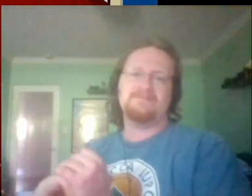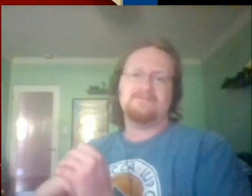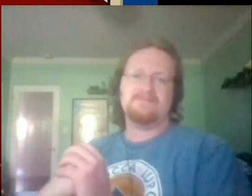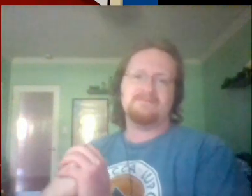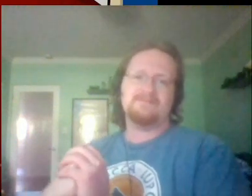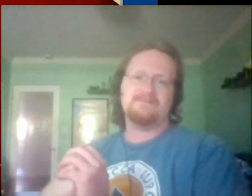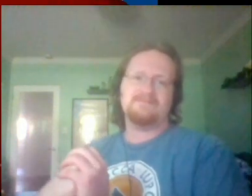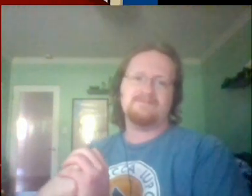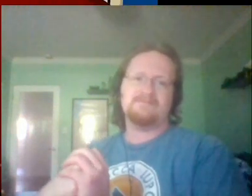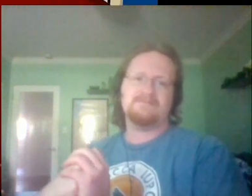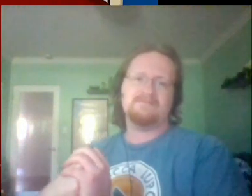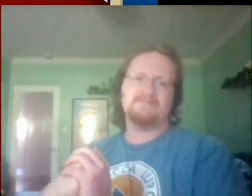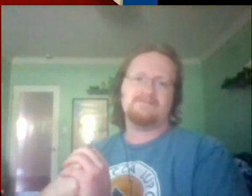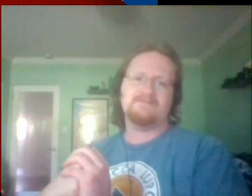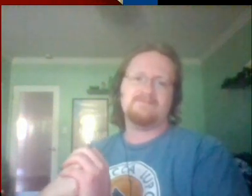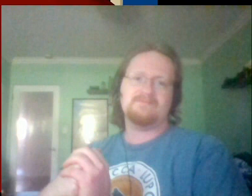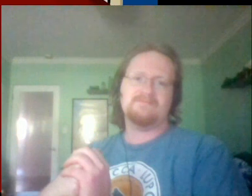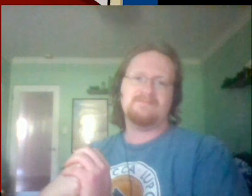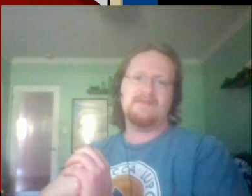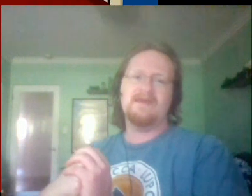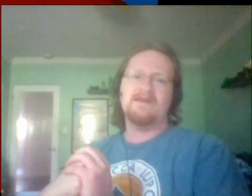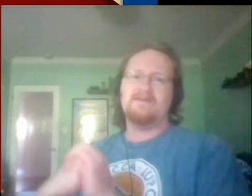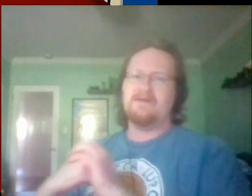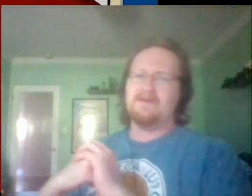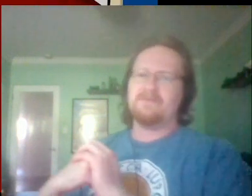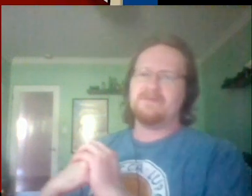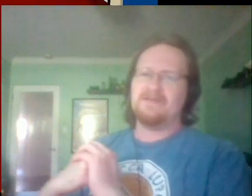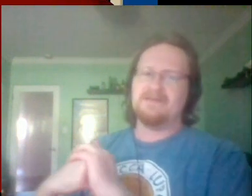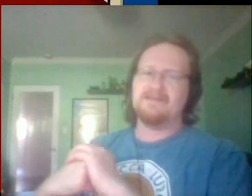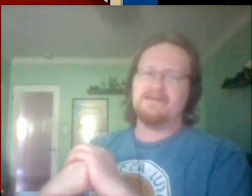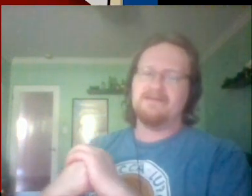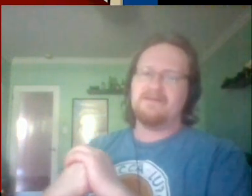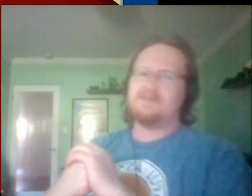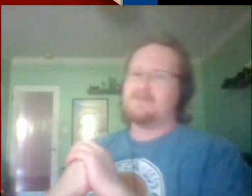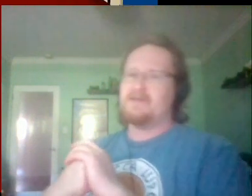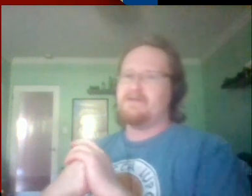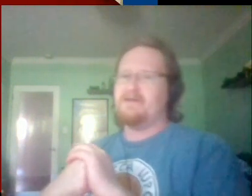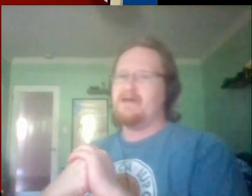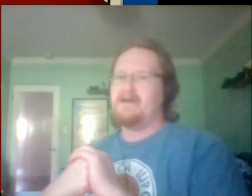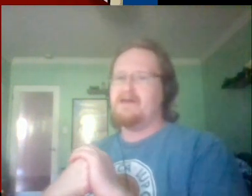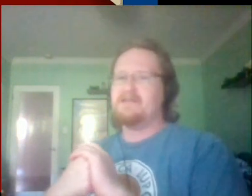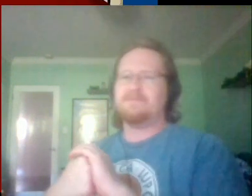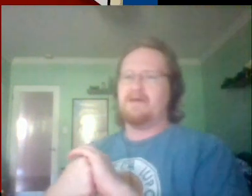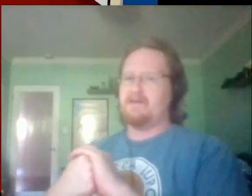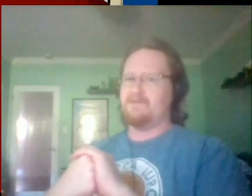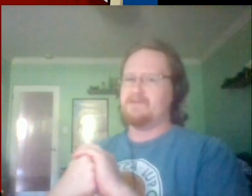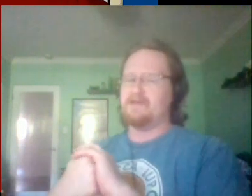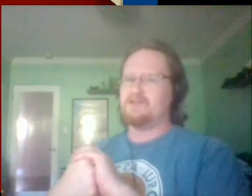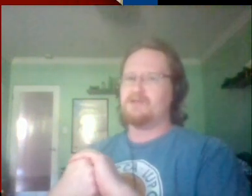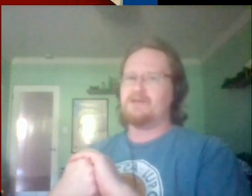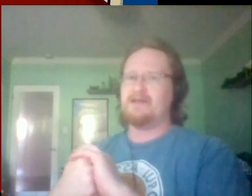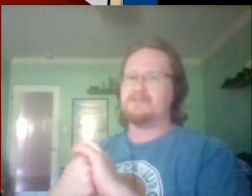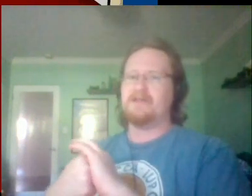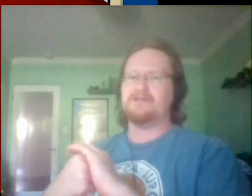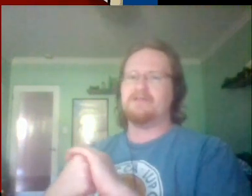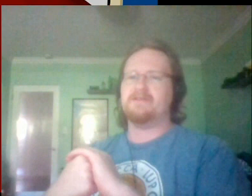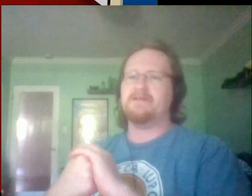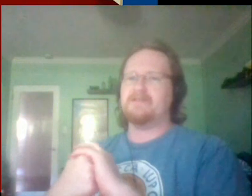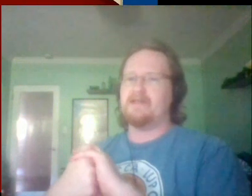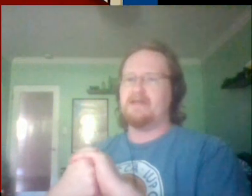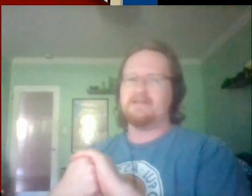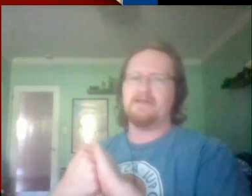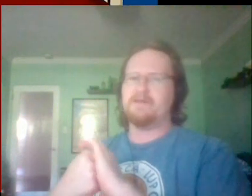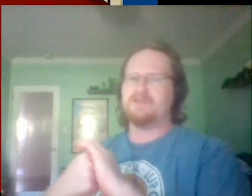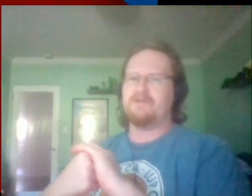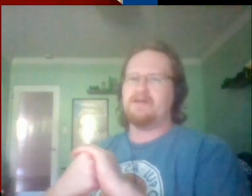only gonna sing this one more time Oh, if you want to be possessed If it's just ITS But if it's supposed to be a contraction Then